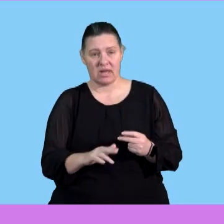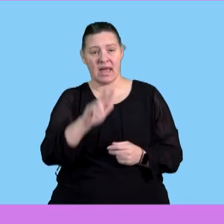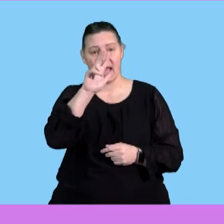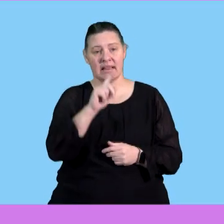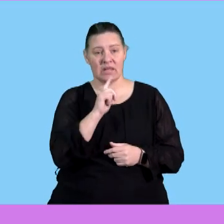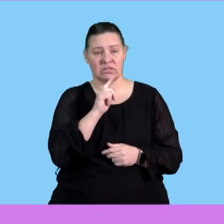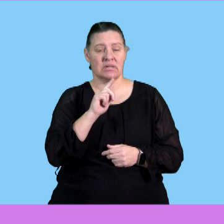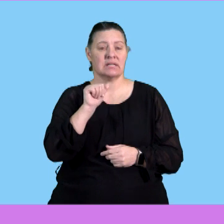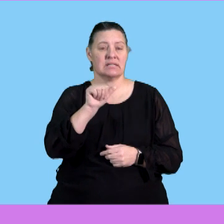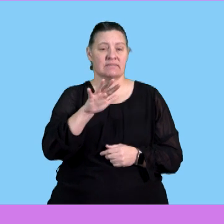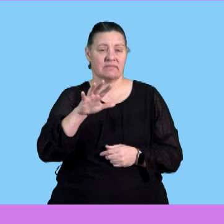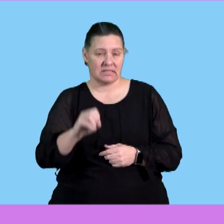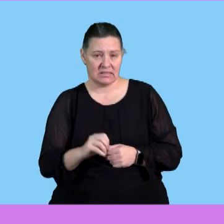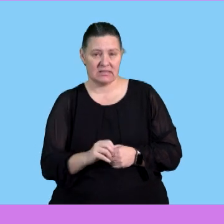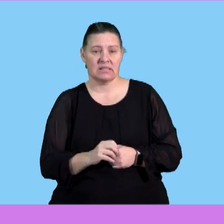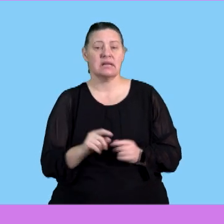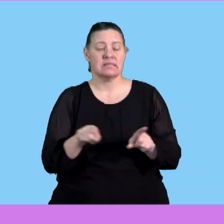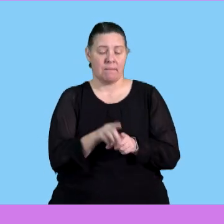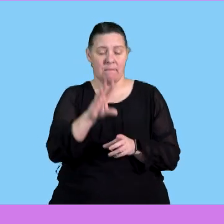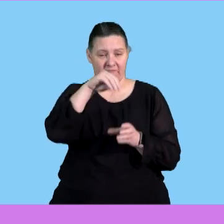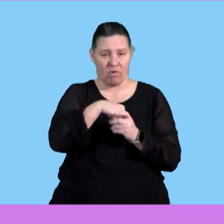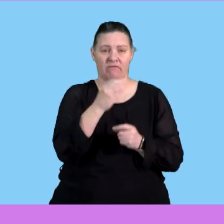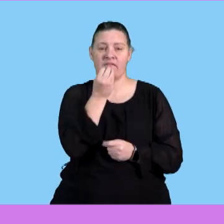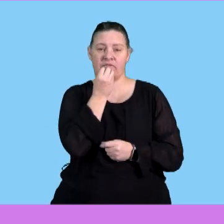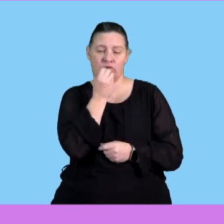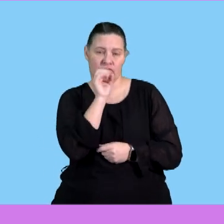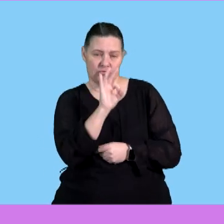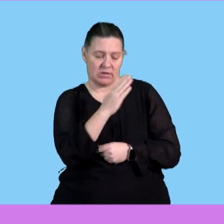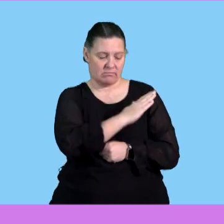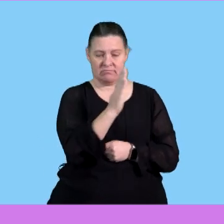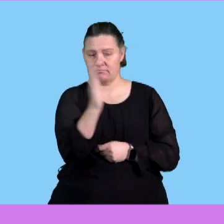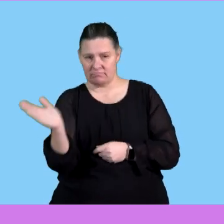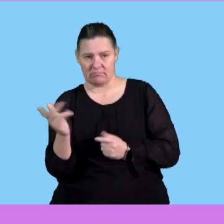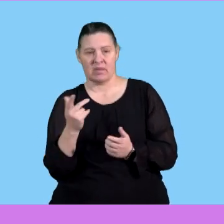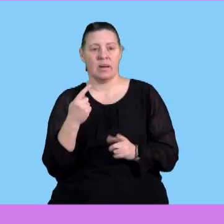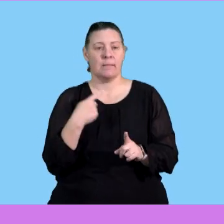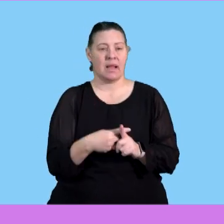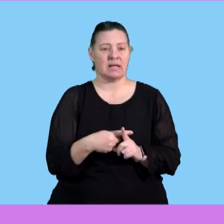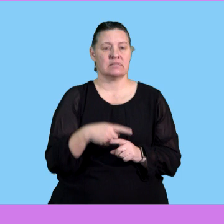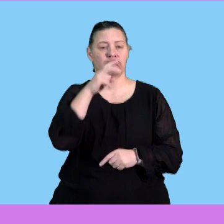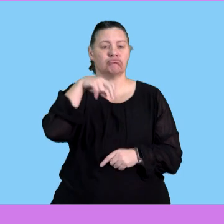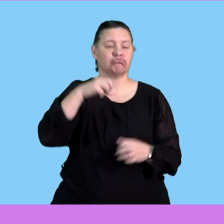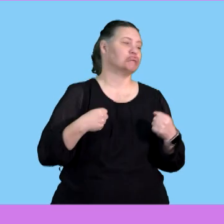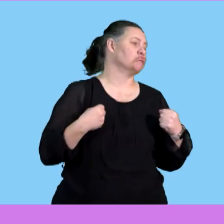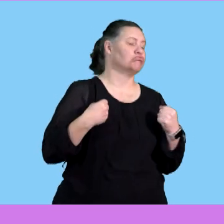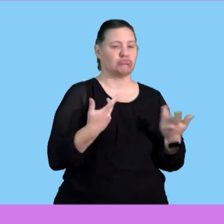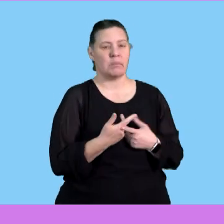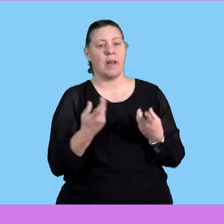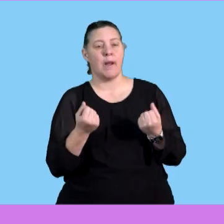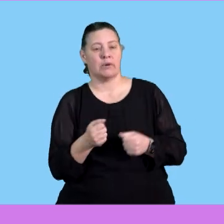is 8,650, including 3 meals, a tour drive, which will cost